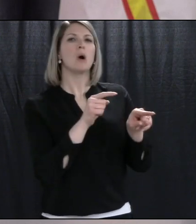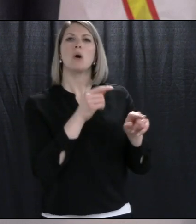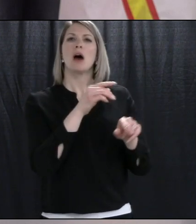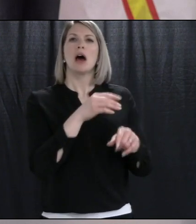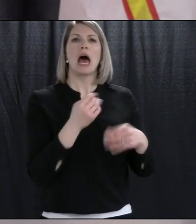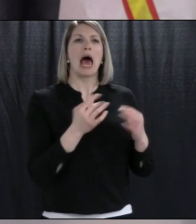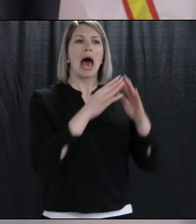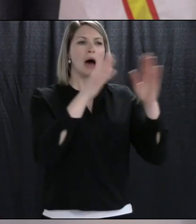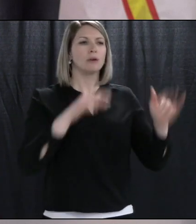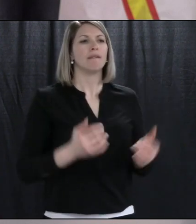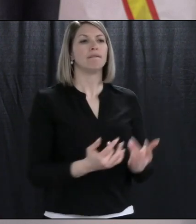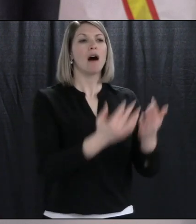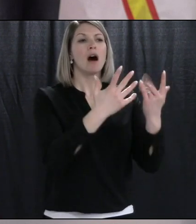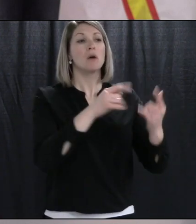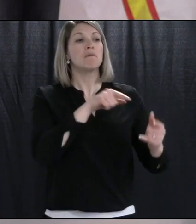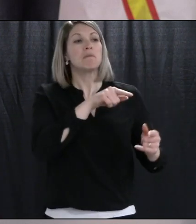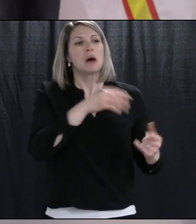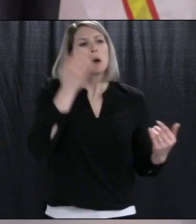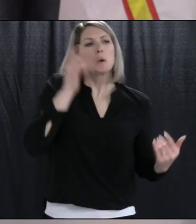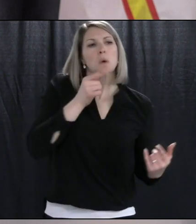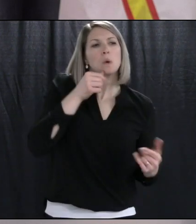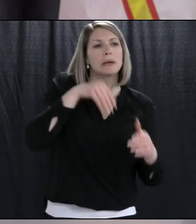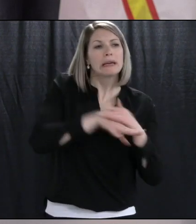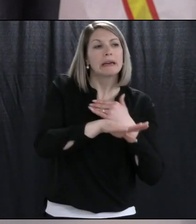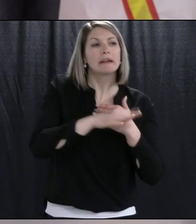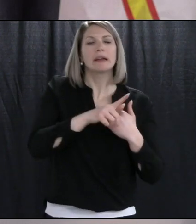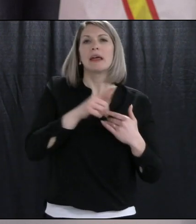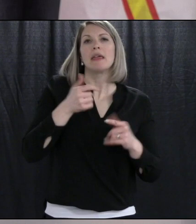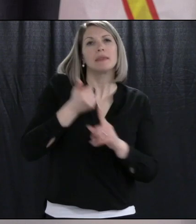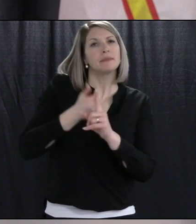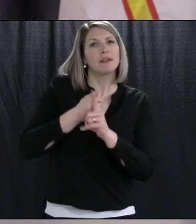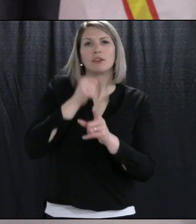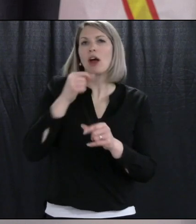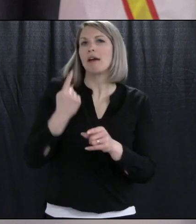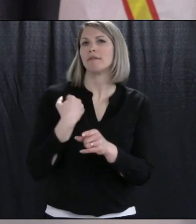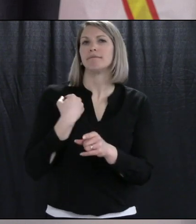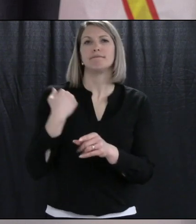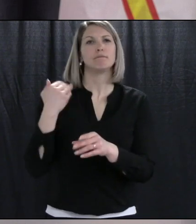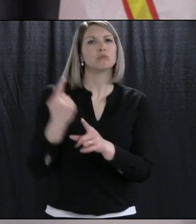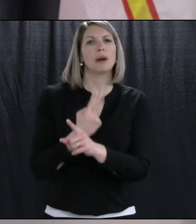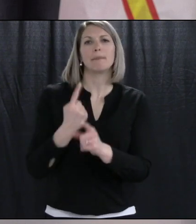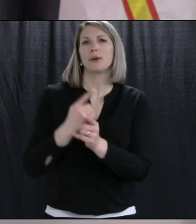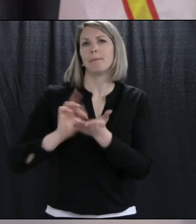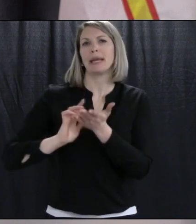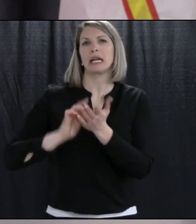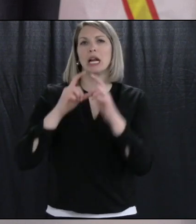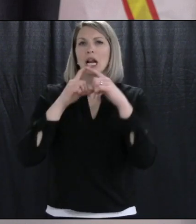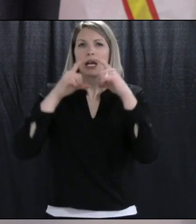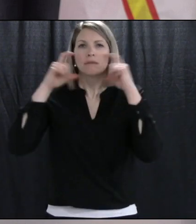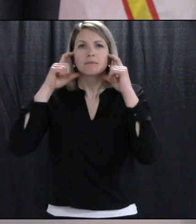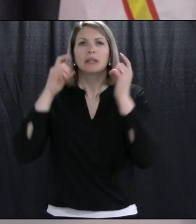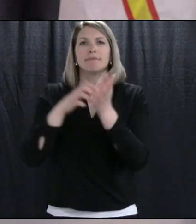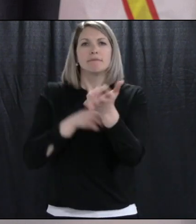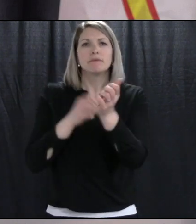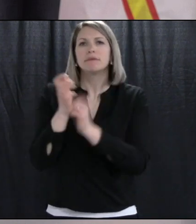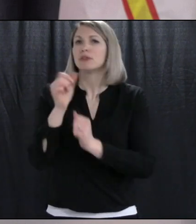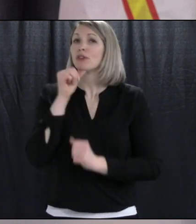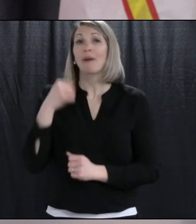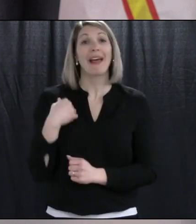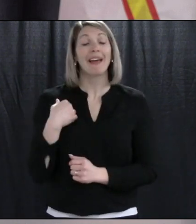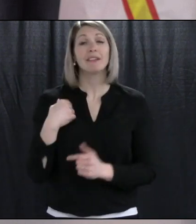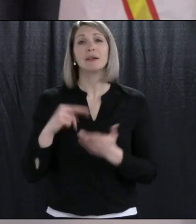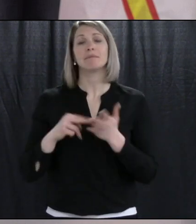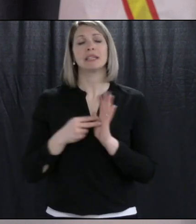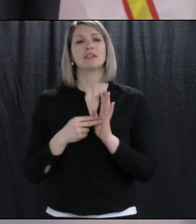firefighters are the first ones who can respond and provide medical care. So first of all, what is the advice for first responders in terms of their